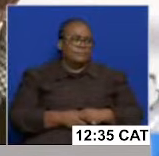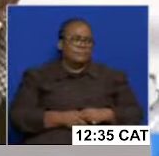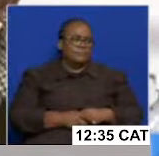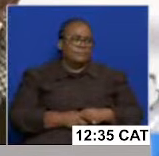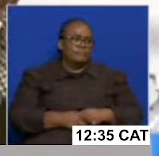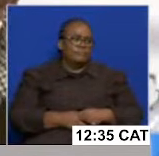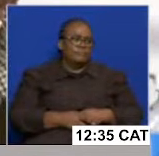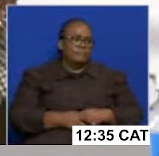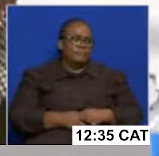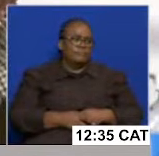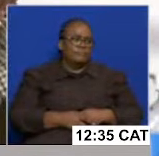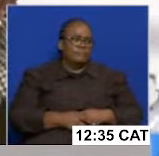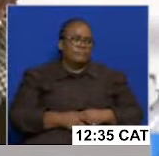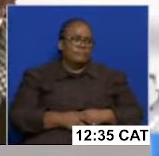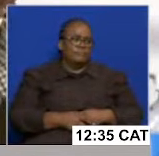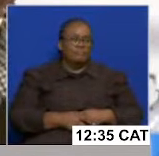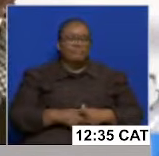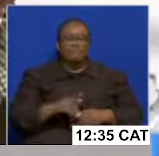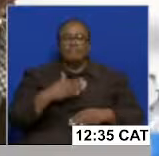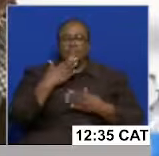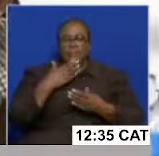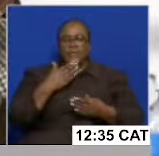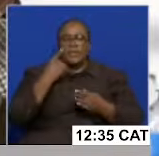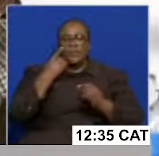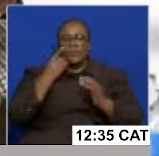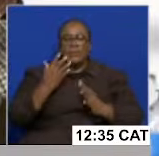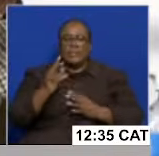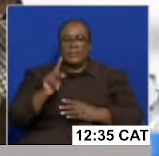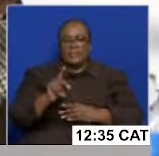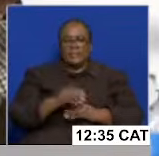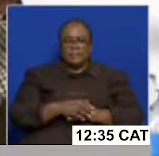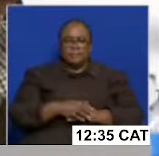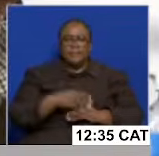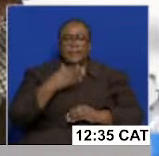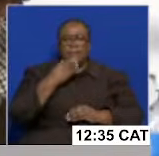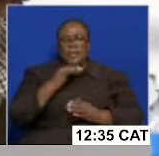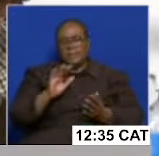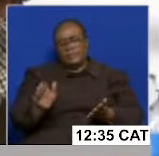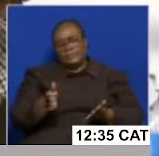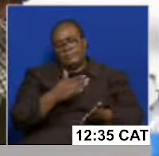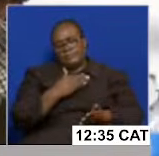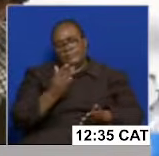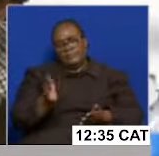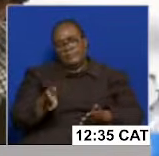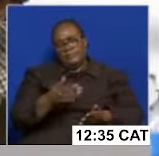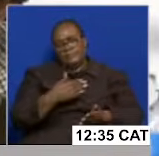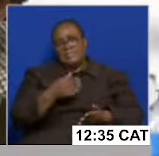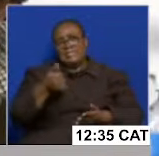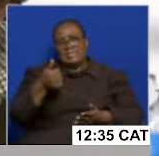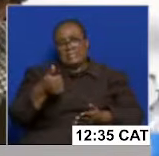Thank you, witness K. Please turn over to page 6.